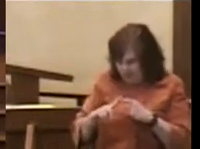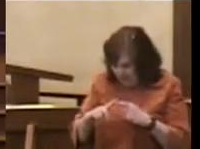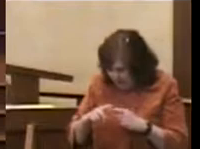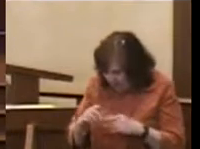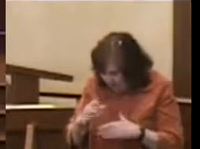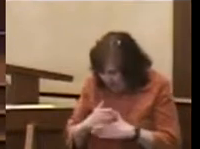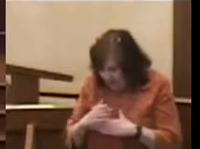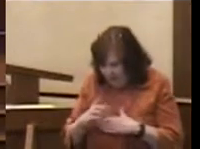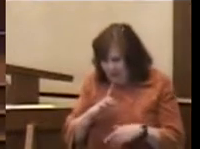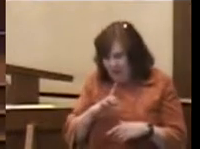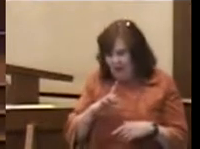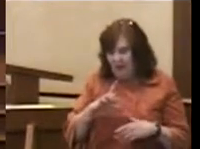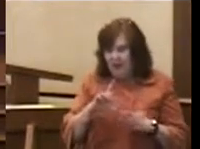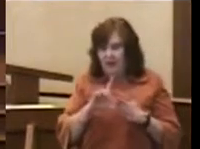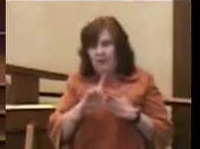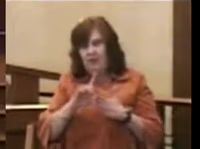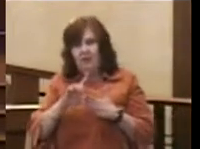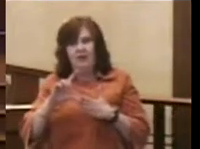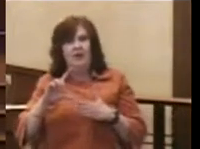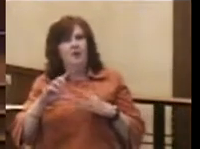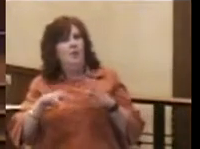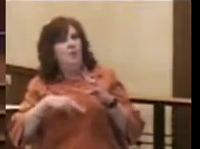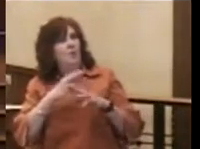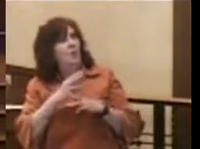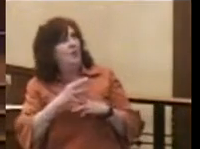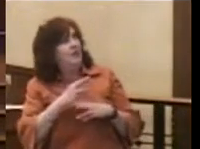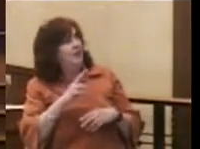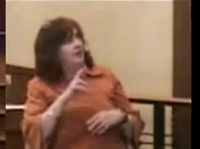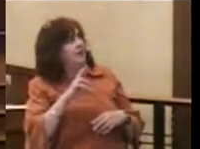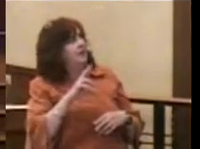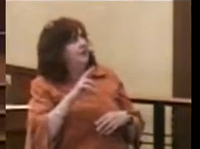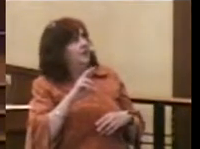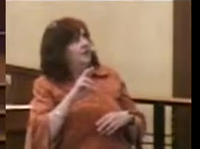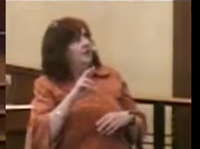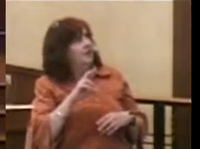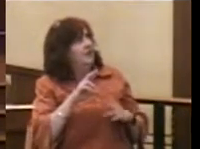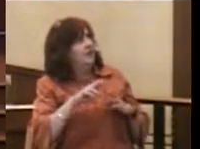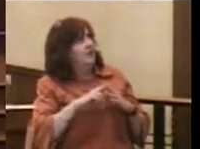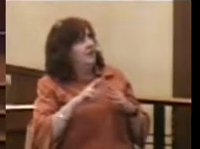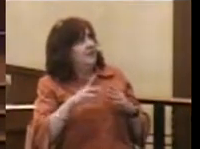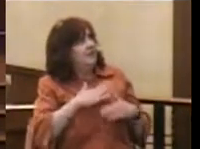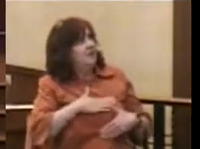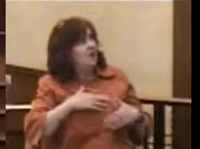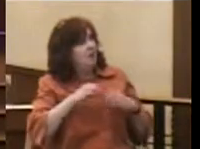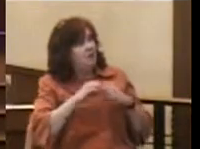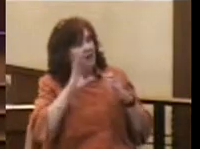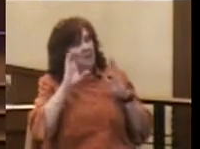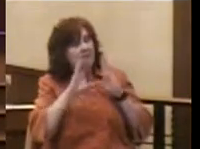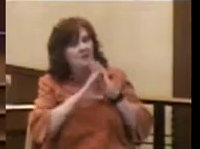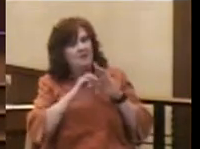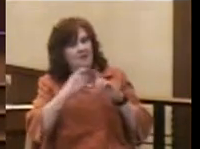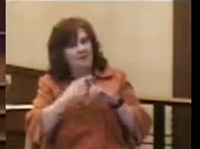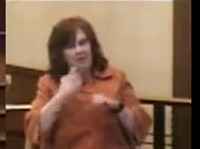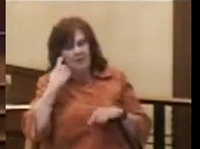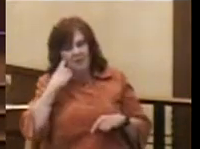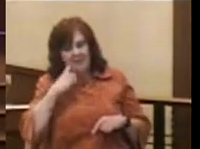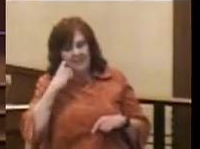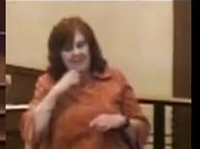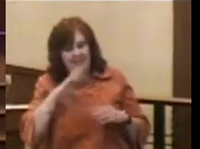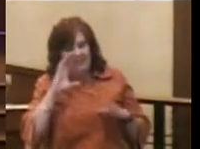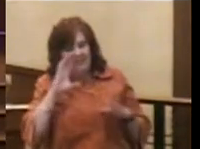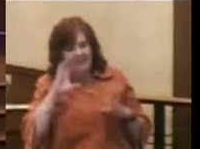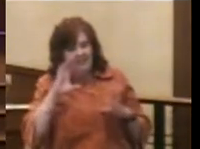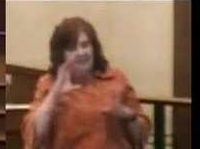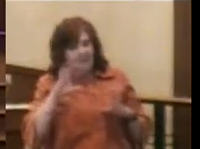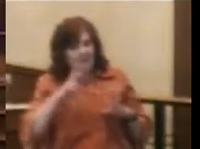World Relief in Bihar, India. So during our collection of the offering, we will enjoy more pictures from recent travels to Bihar. You may be